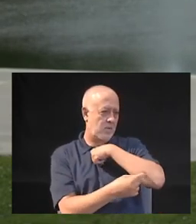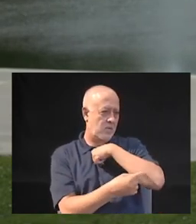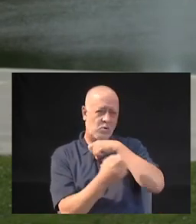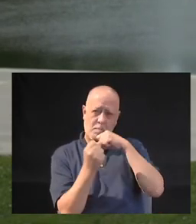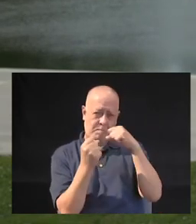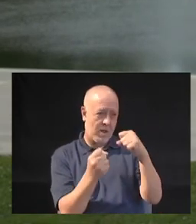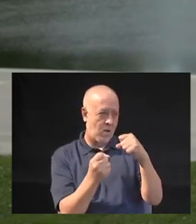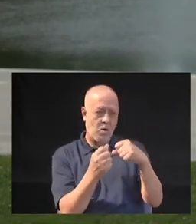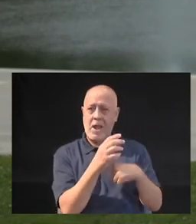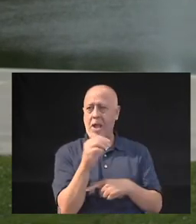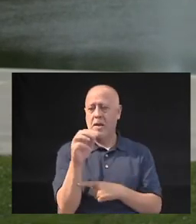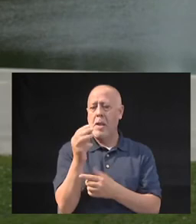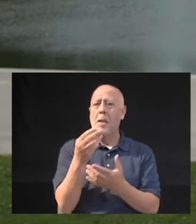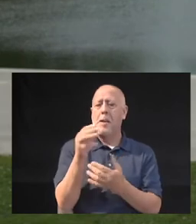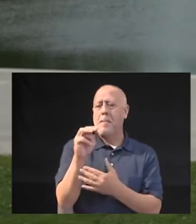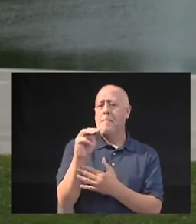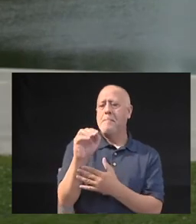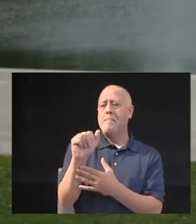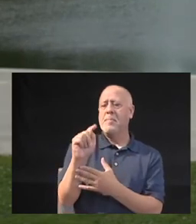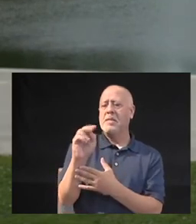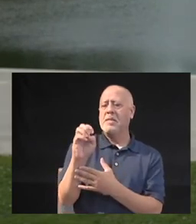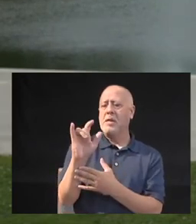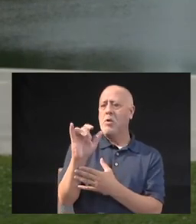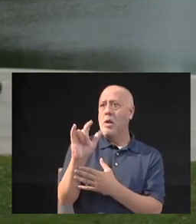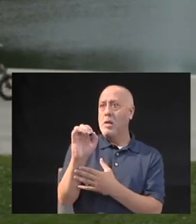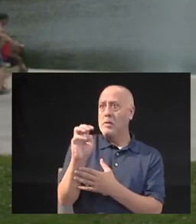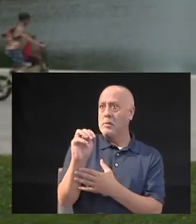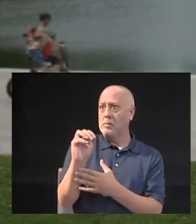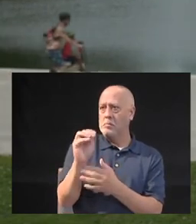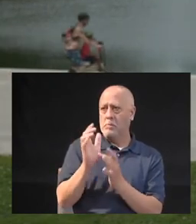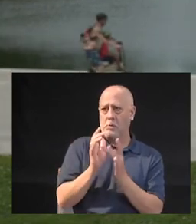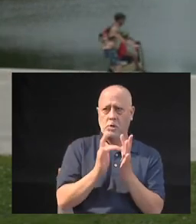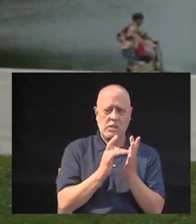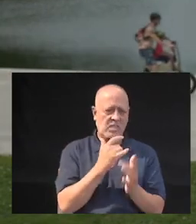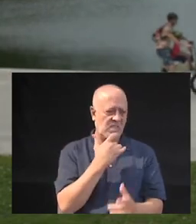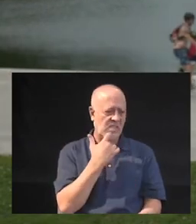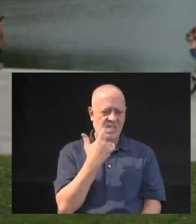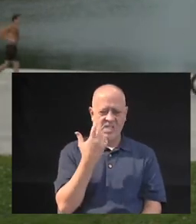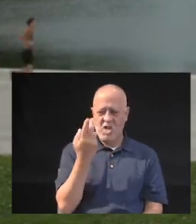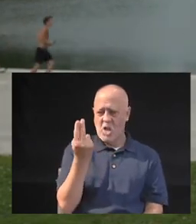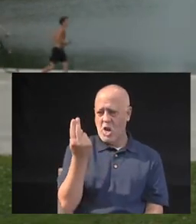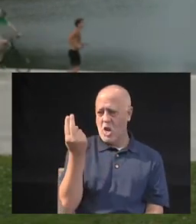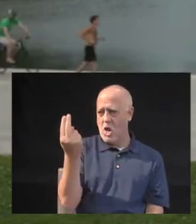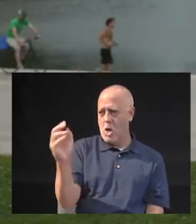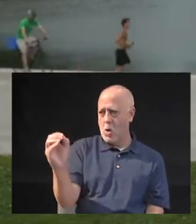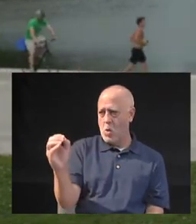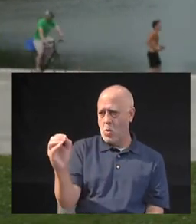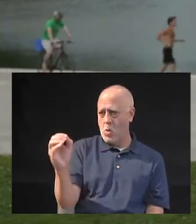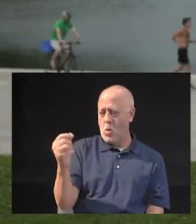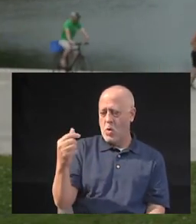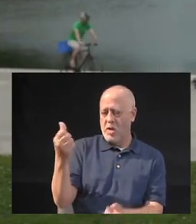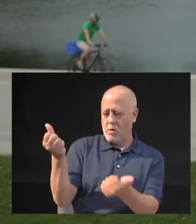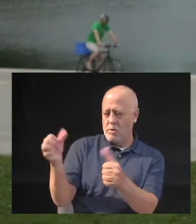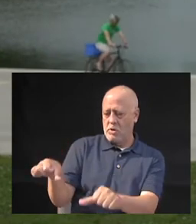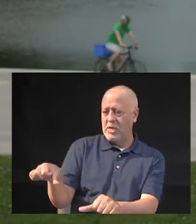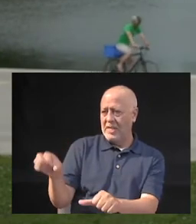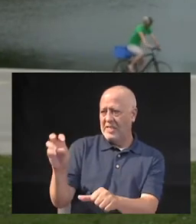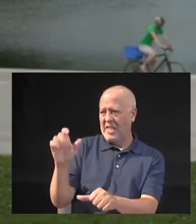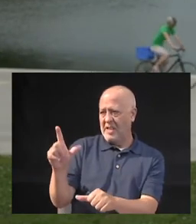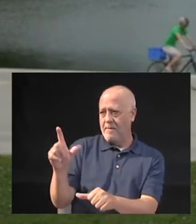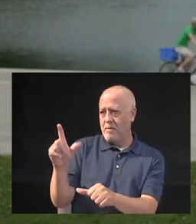to materialism. And Jesus quickly says, no. He rejects evil, injustice, and oppression.